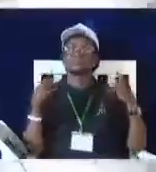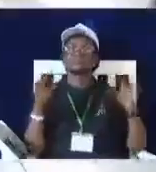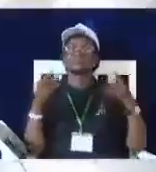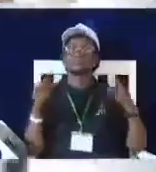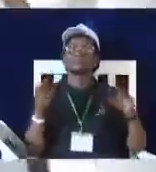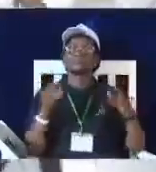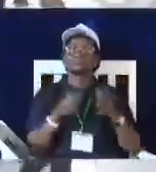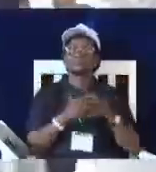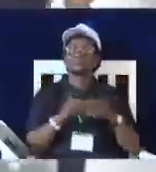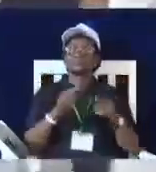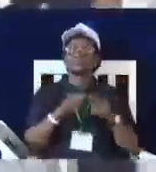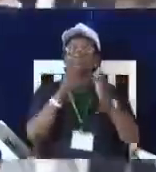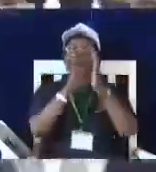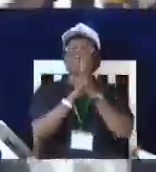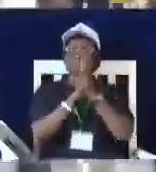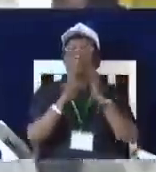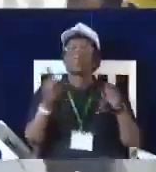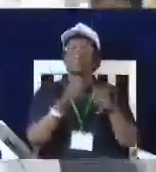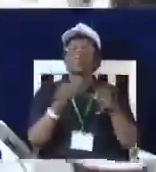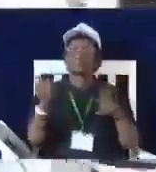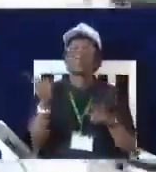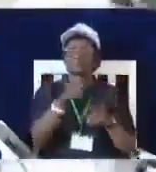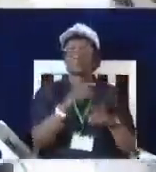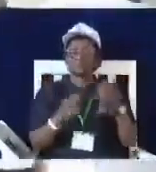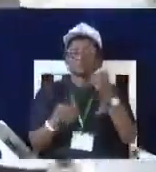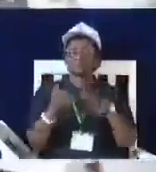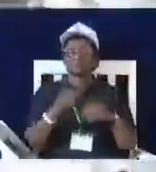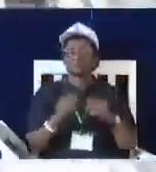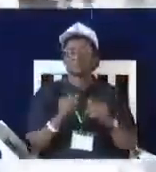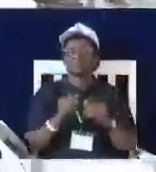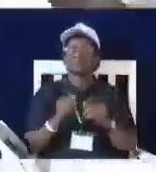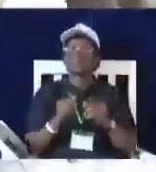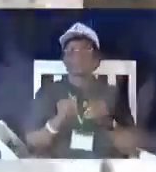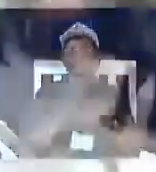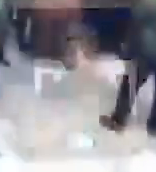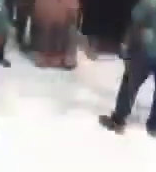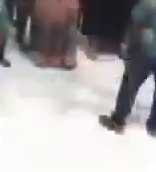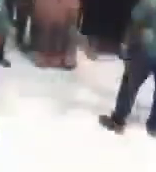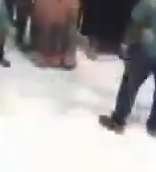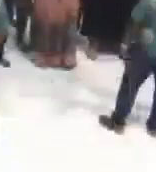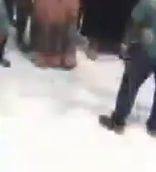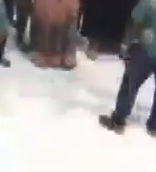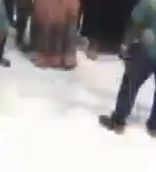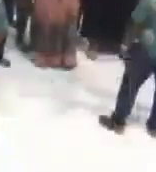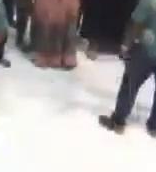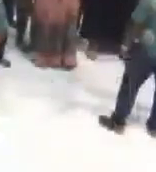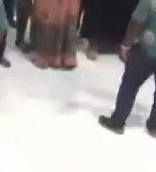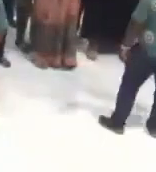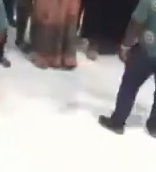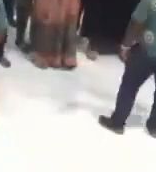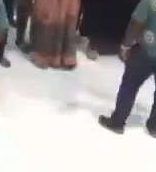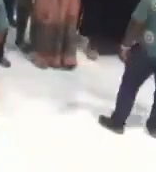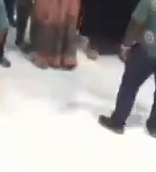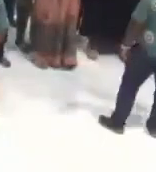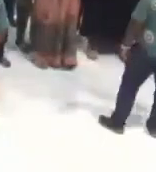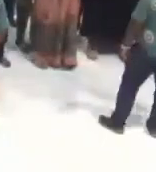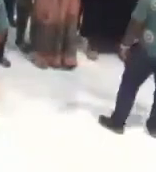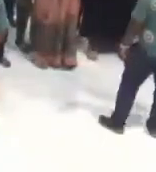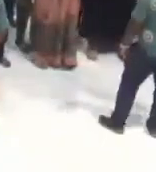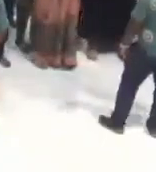Begin to pray as you come. Call on him for the salvation of your soul.